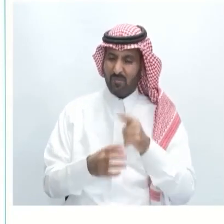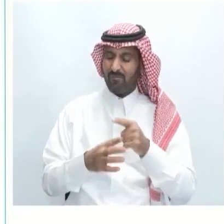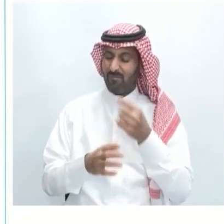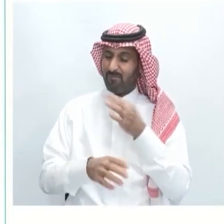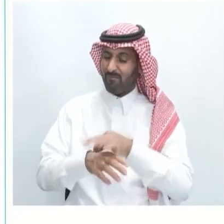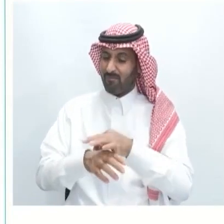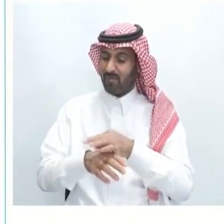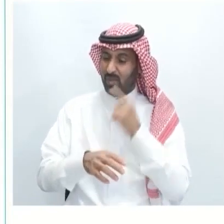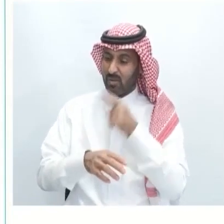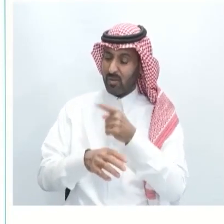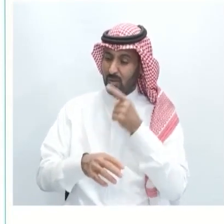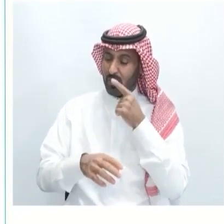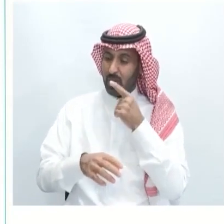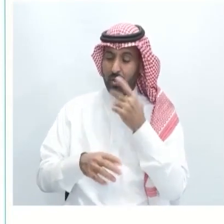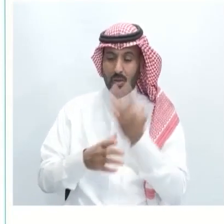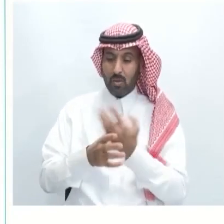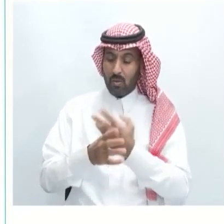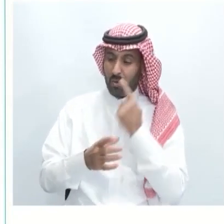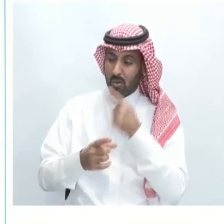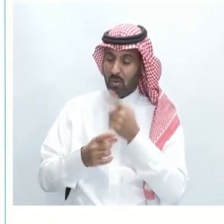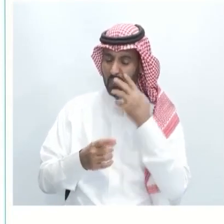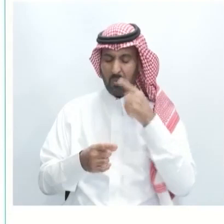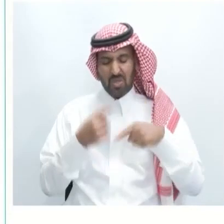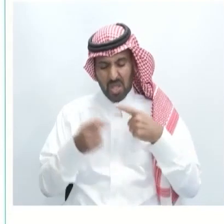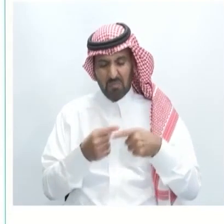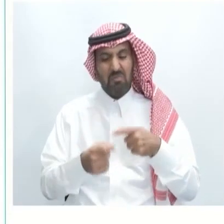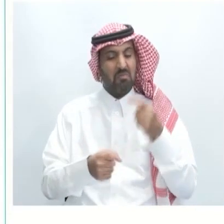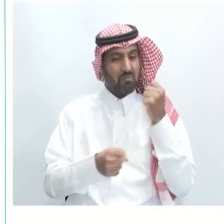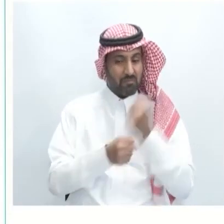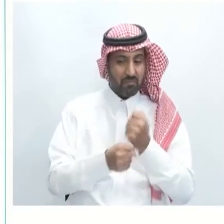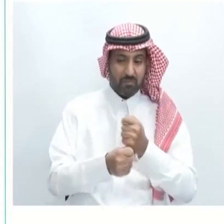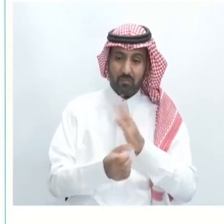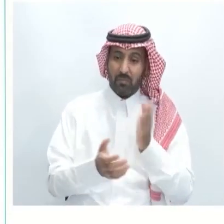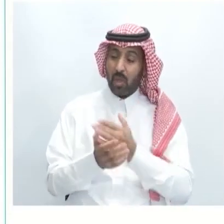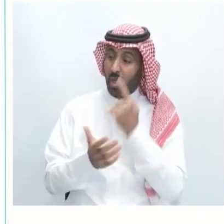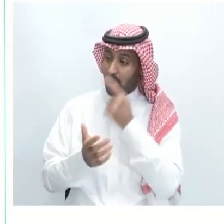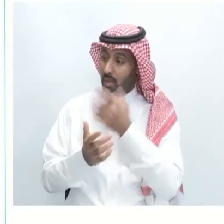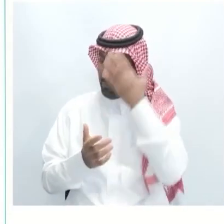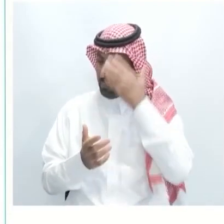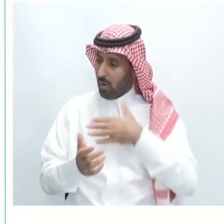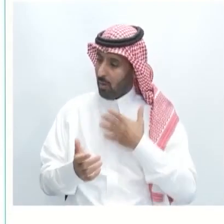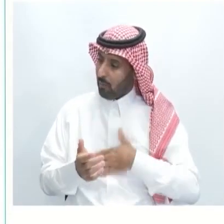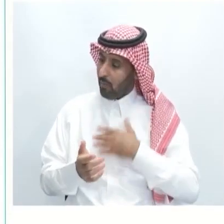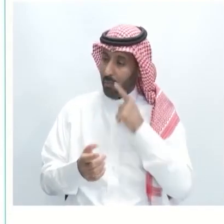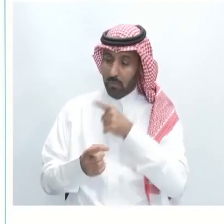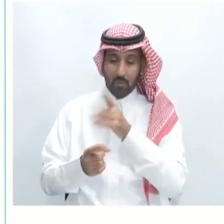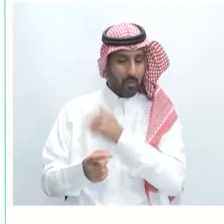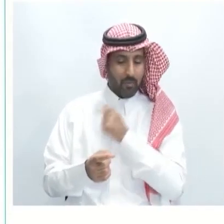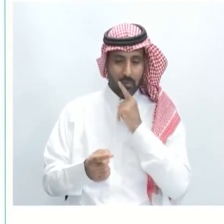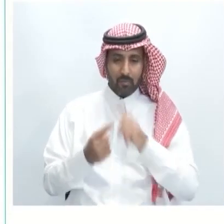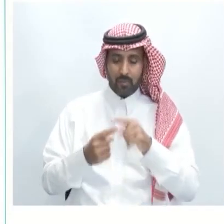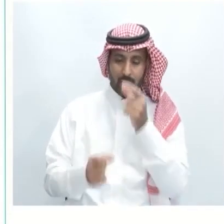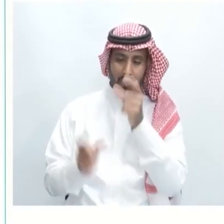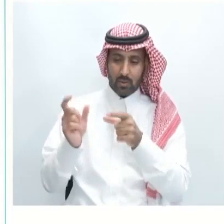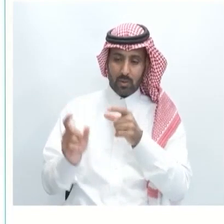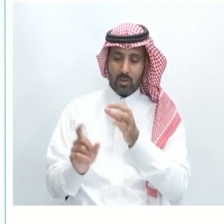these jobs cited the repetitive nature of their job and the fact that they don't feel others appreciate their efforts as reasons for their job